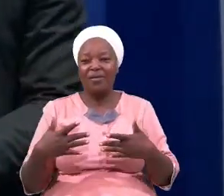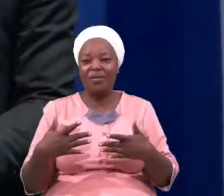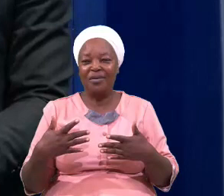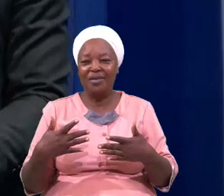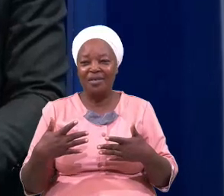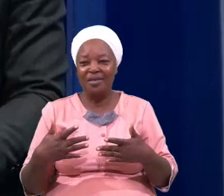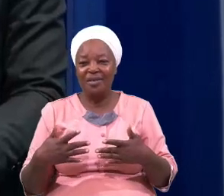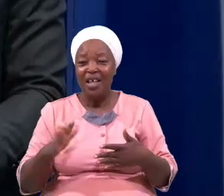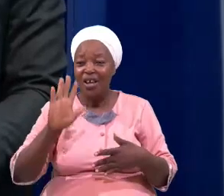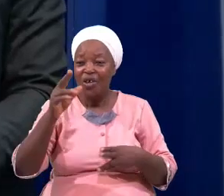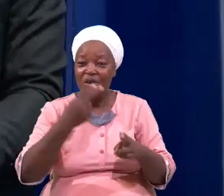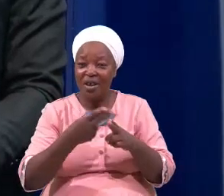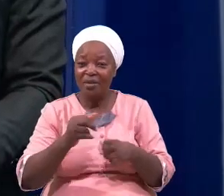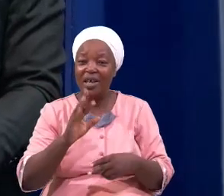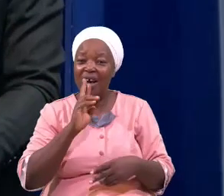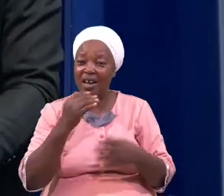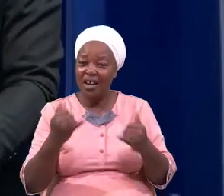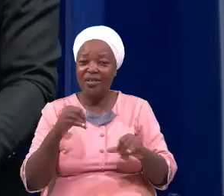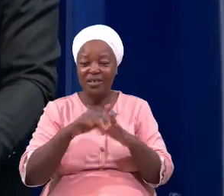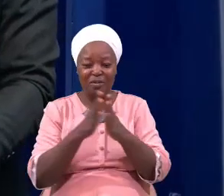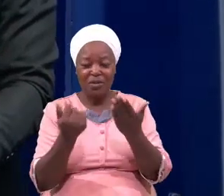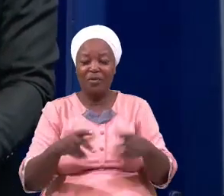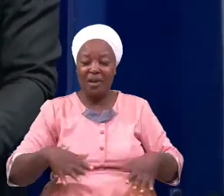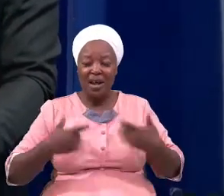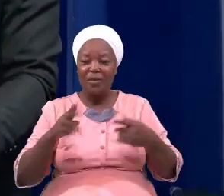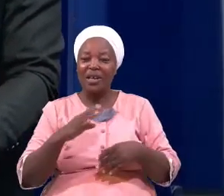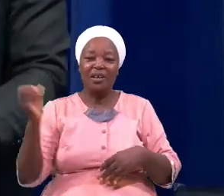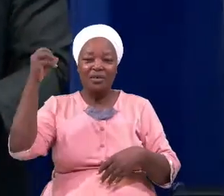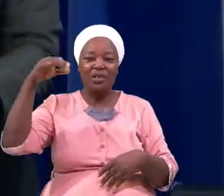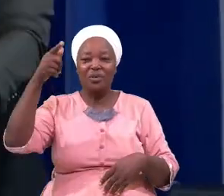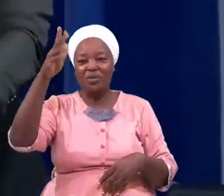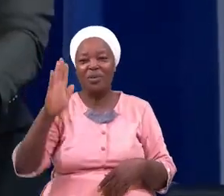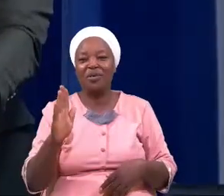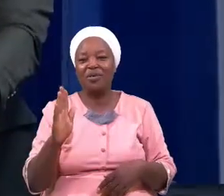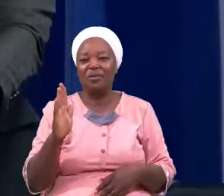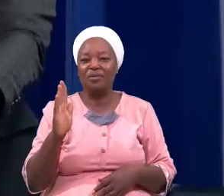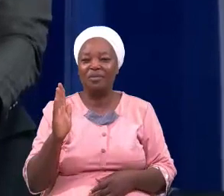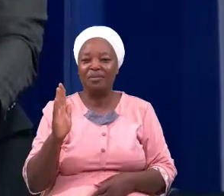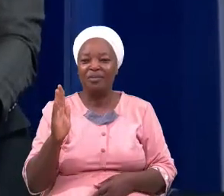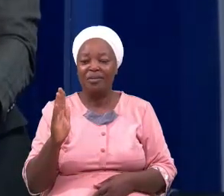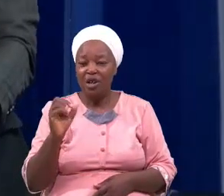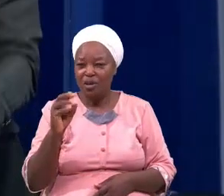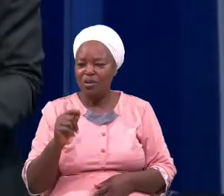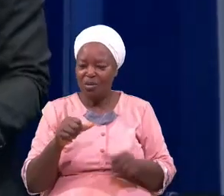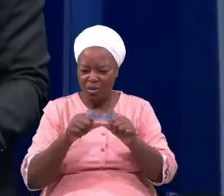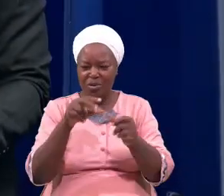Your names are now in the book of life by the grace of God. So keep